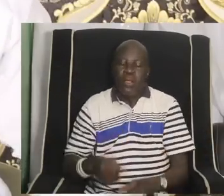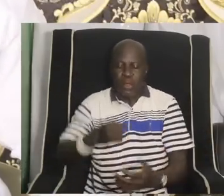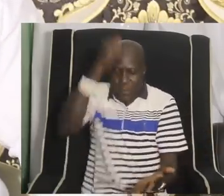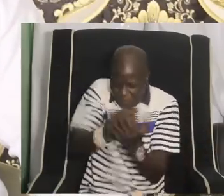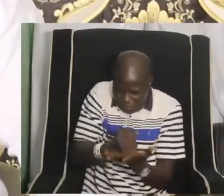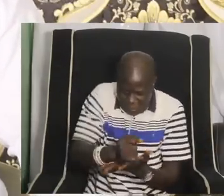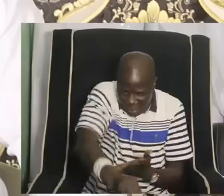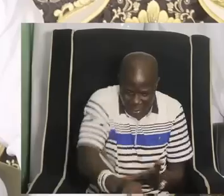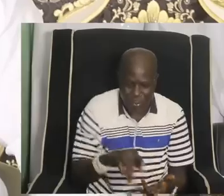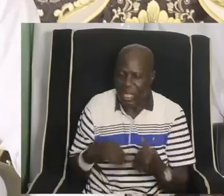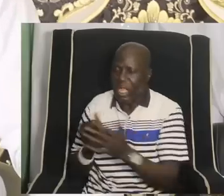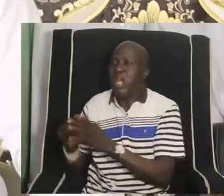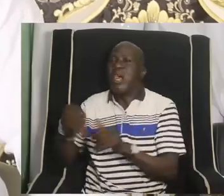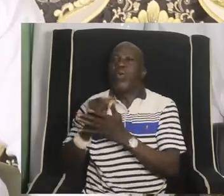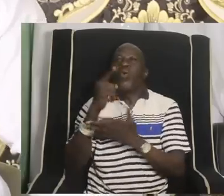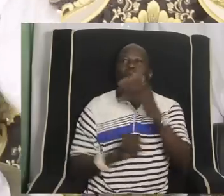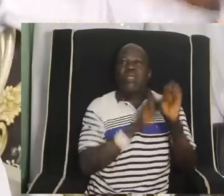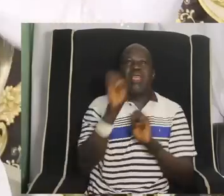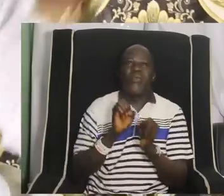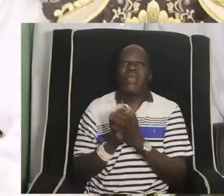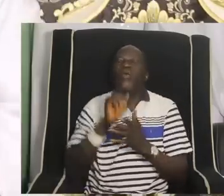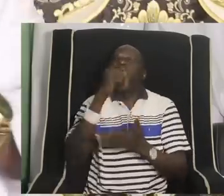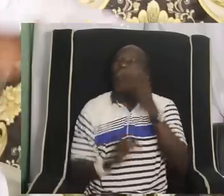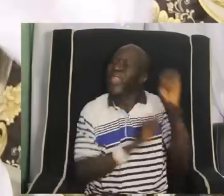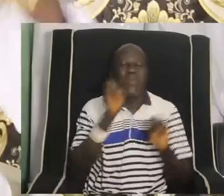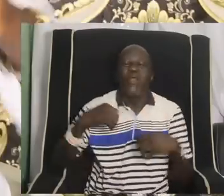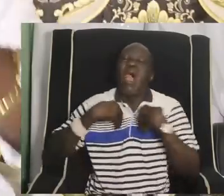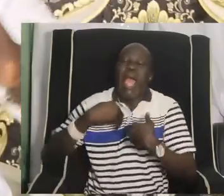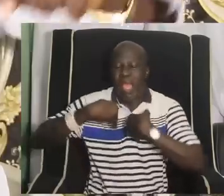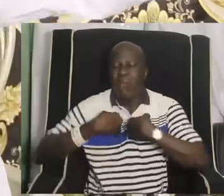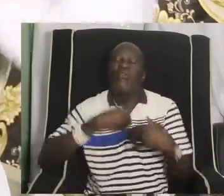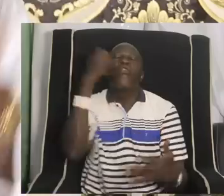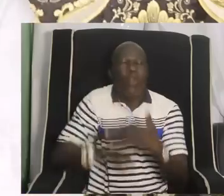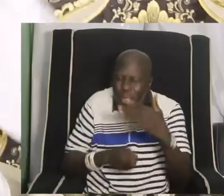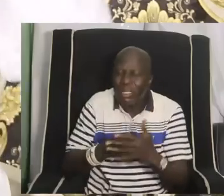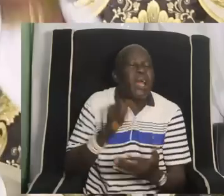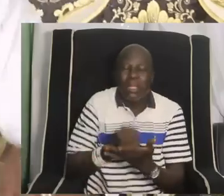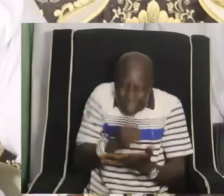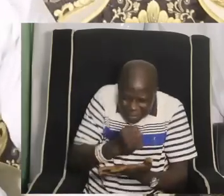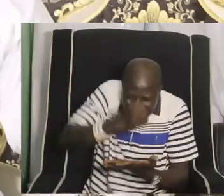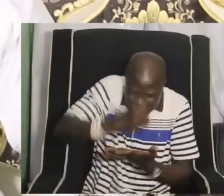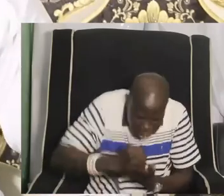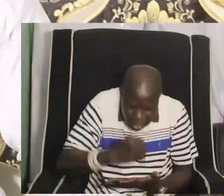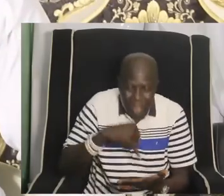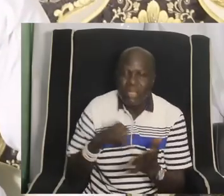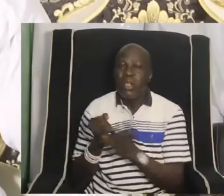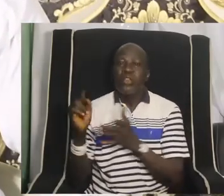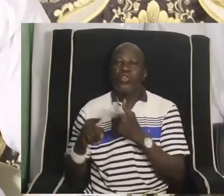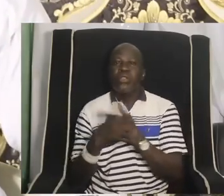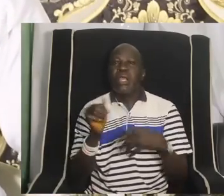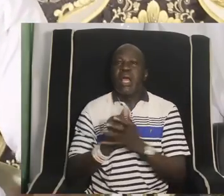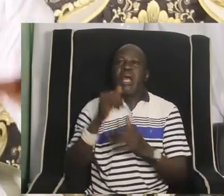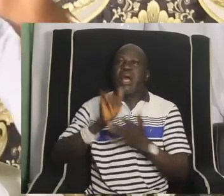The prayer like this, you zili. Yes. You can have zili. Make sure, you zili